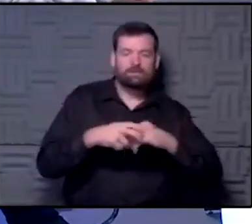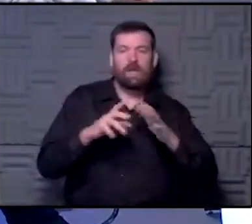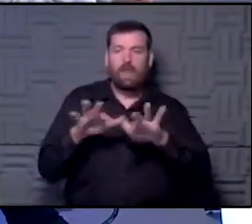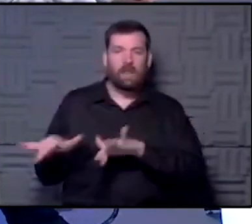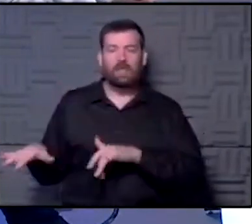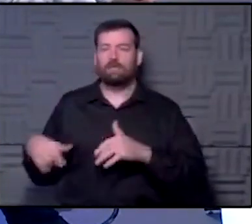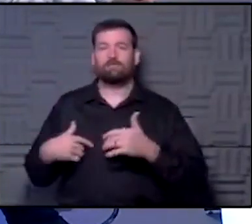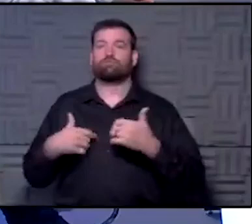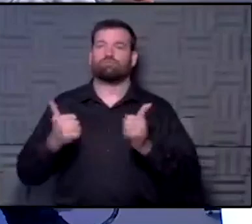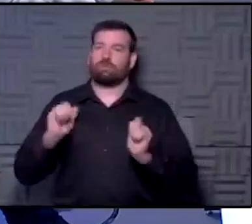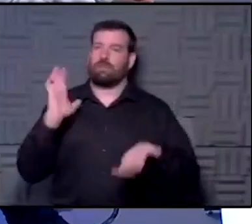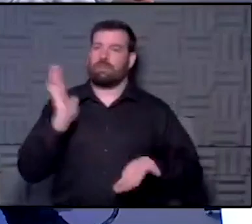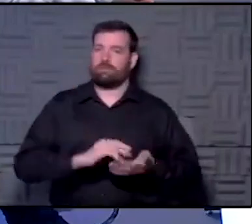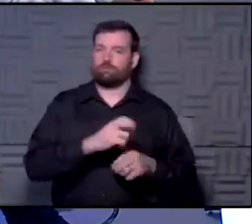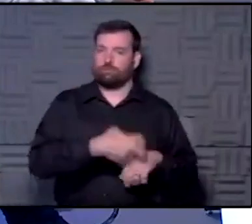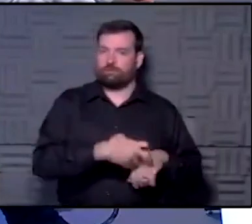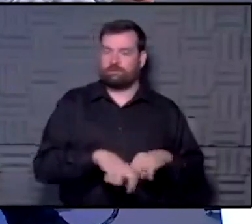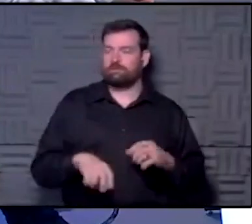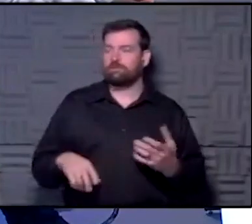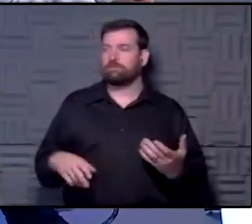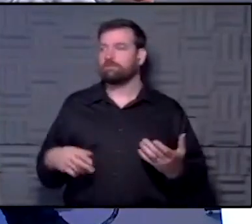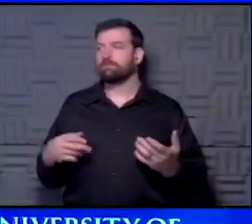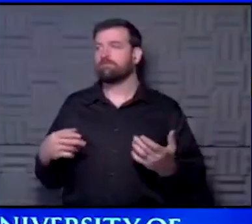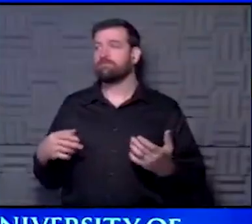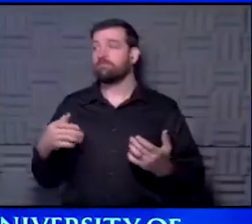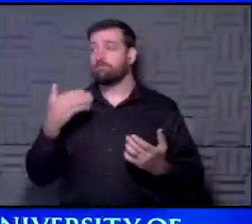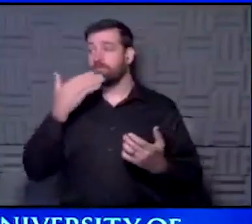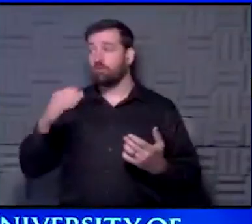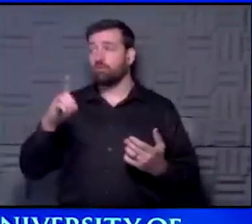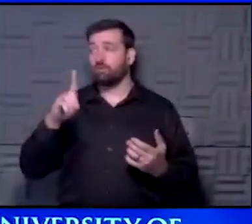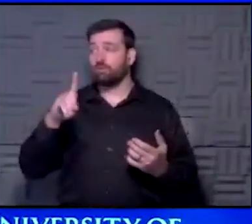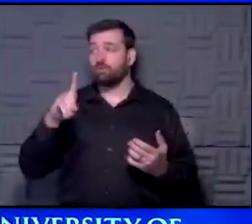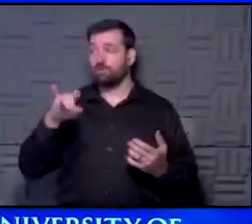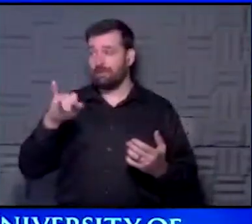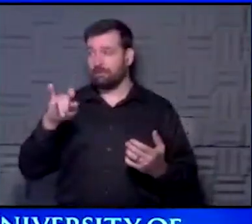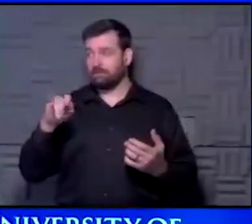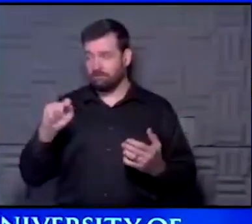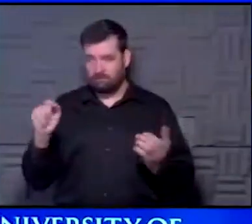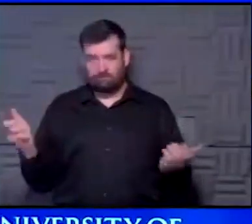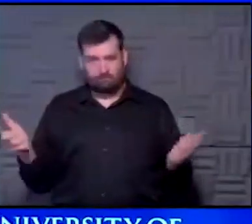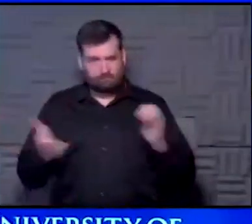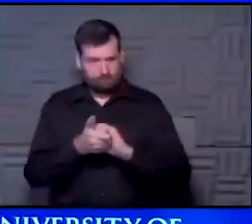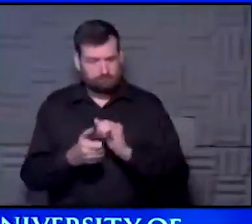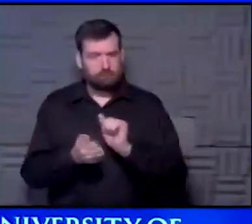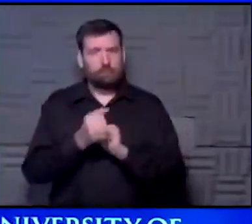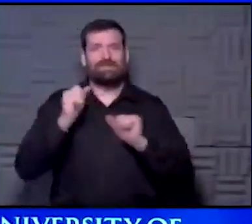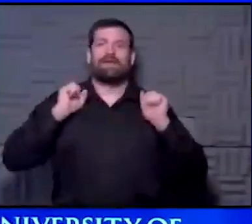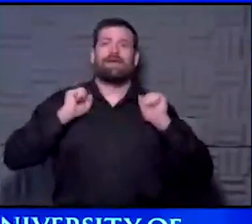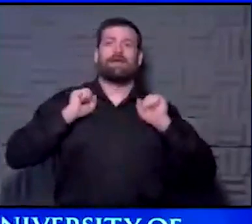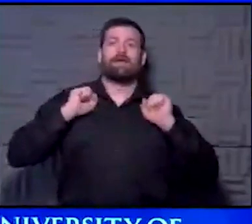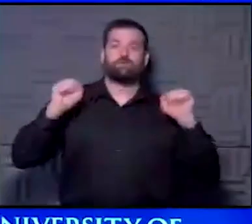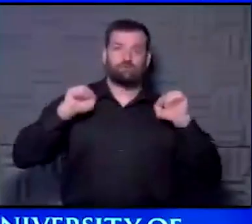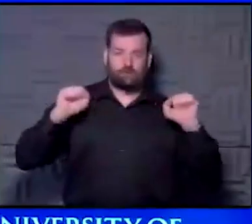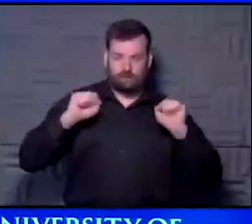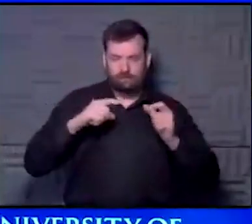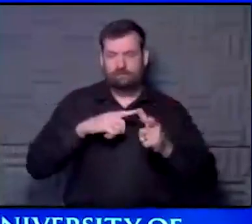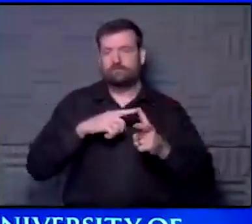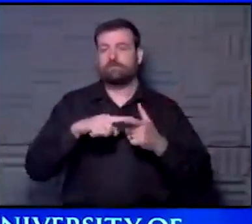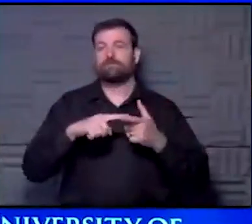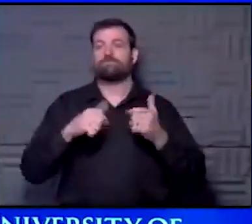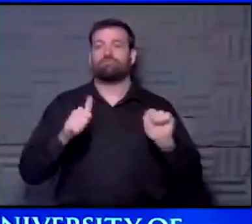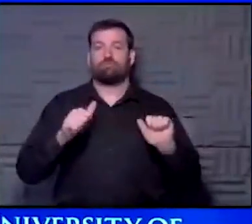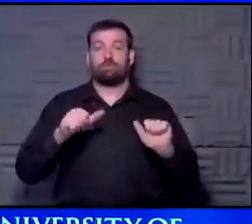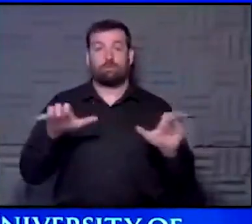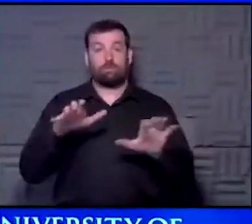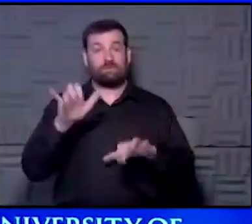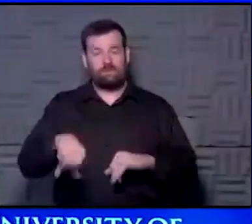Try not to do as many chips. But a good diet coupled with exercise, right? And then trying to do things like